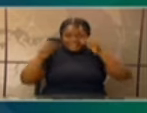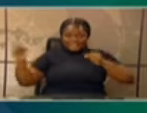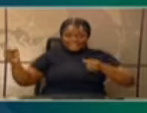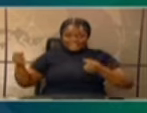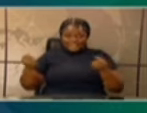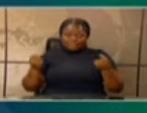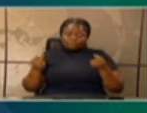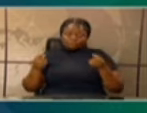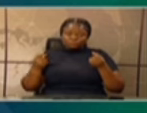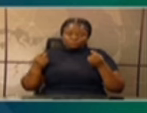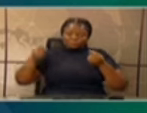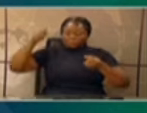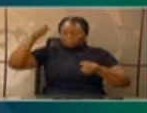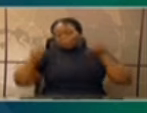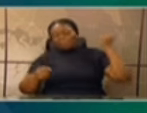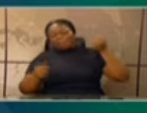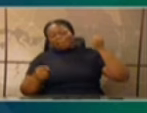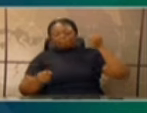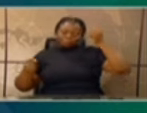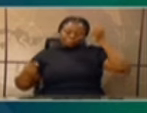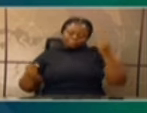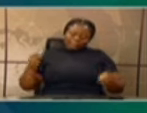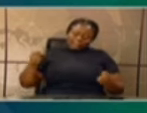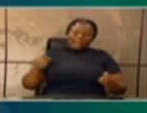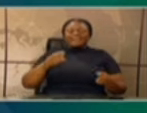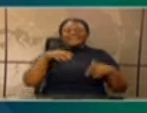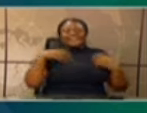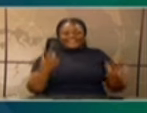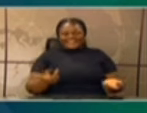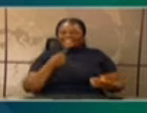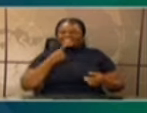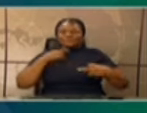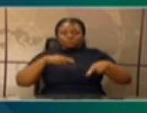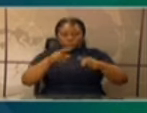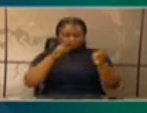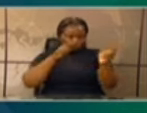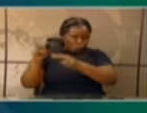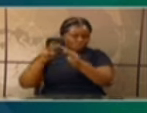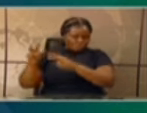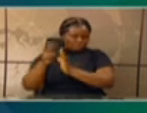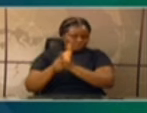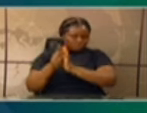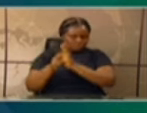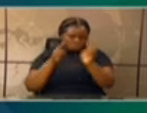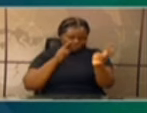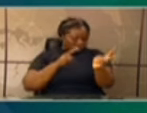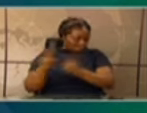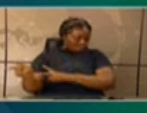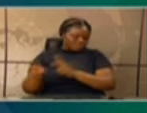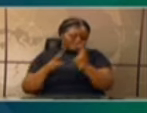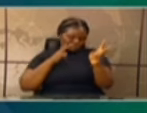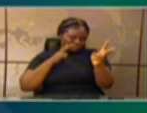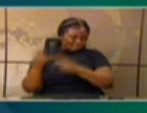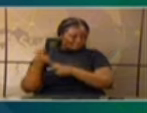Nanado Cark, right? Continue. Meanwhile, they say a year of roots. Listen to Kwame Nkrumah.